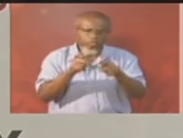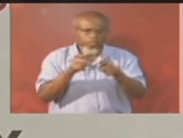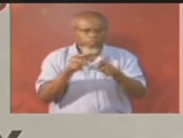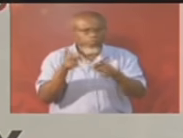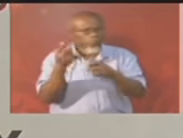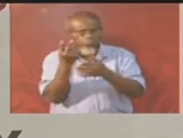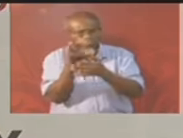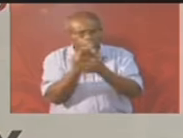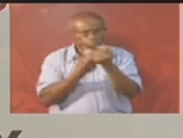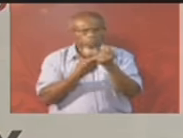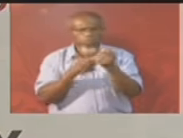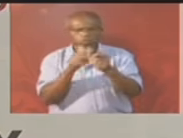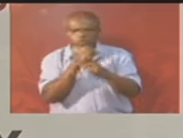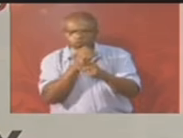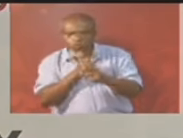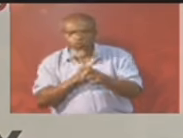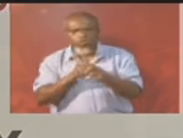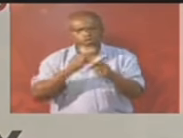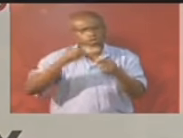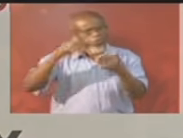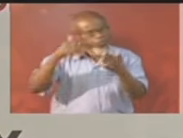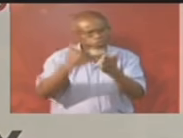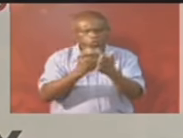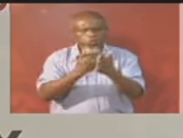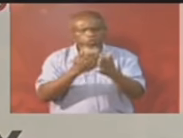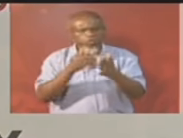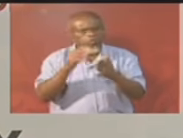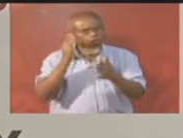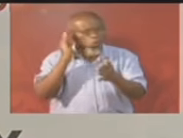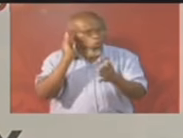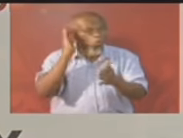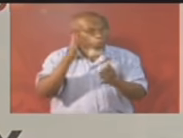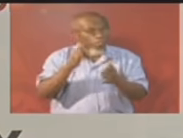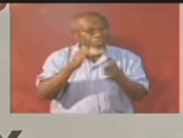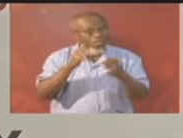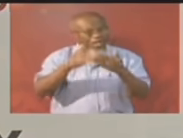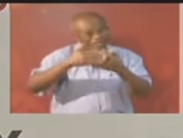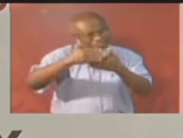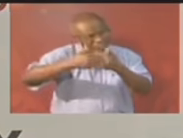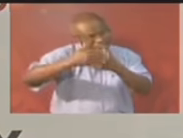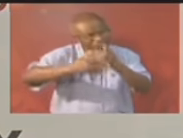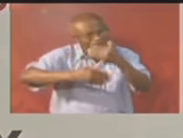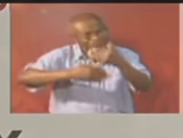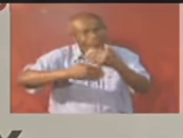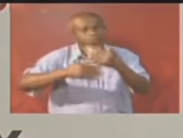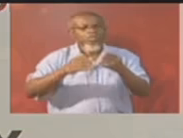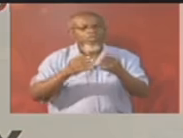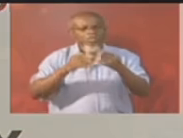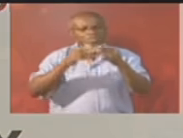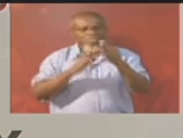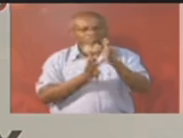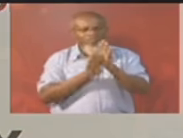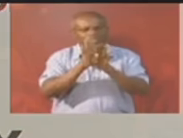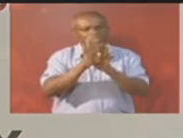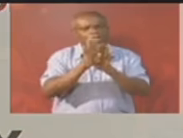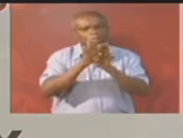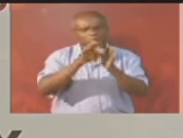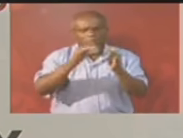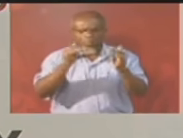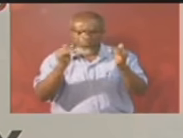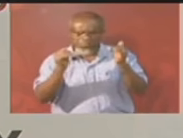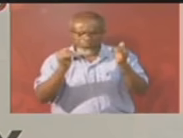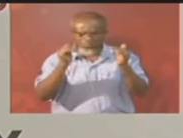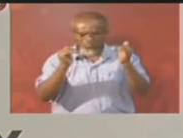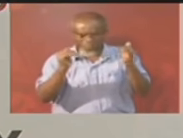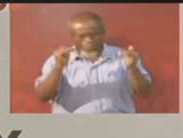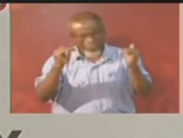variants establish something of an equilibrium, where some generalized proportion of the cases will be the new and another